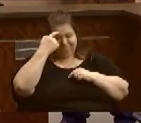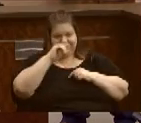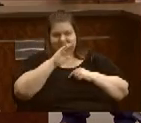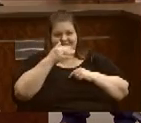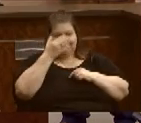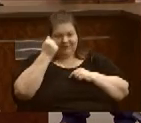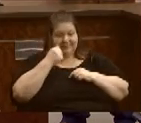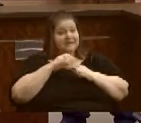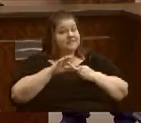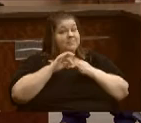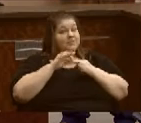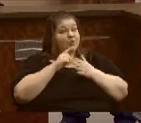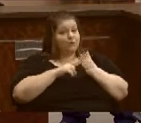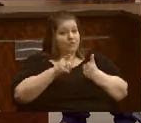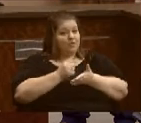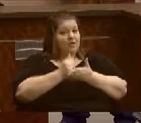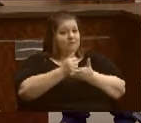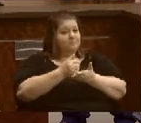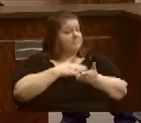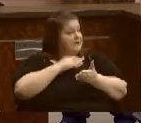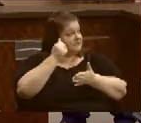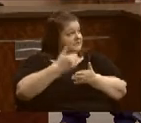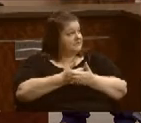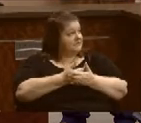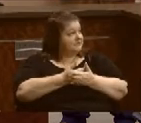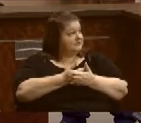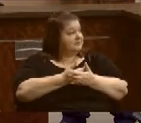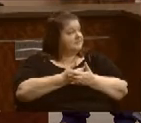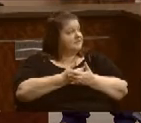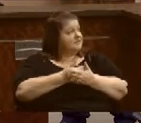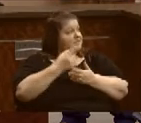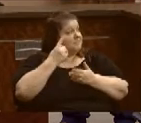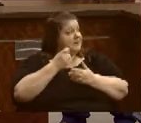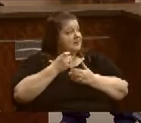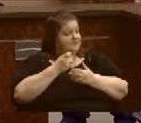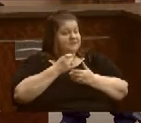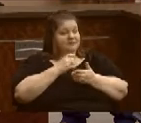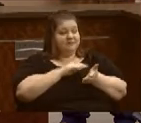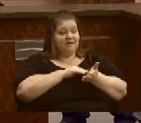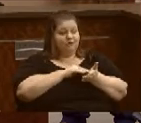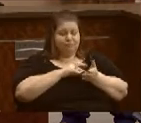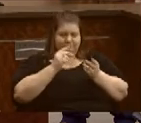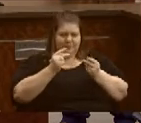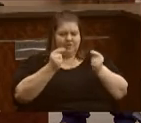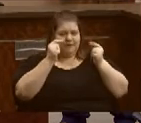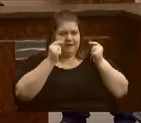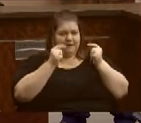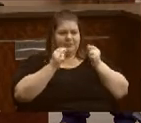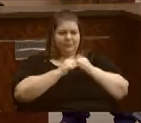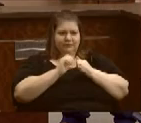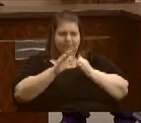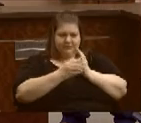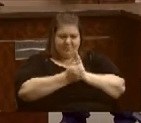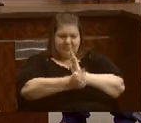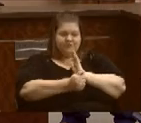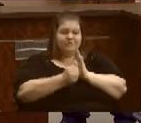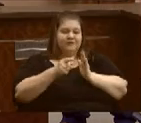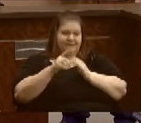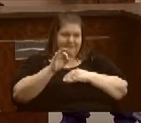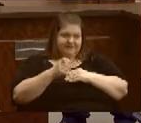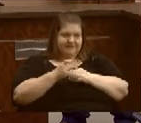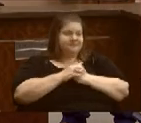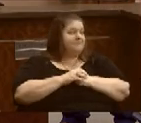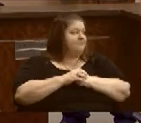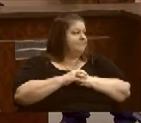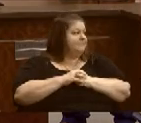what you've done for my son, because Dr. McSini said we needed that done right away. And it was with your skill that you helped us.